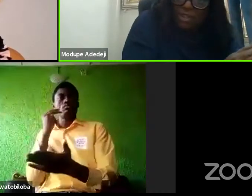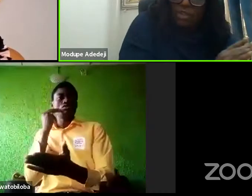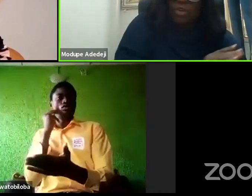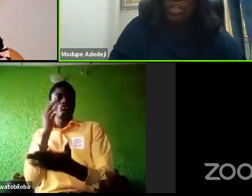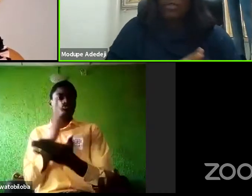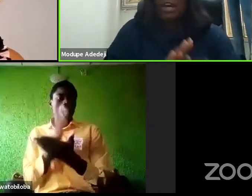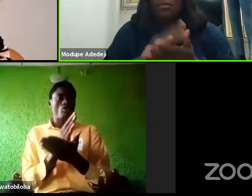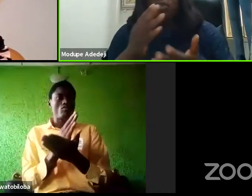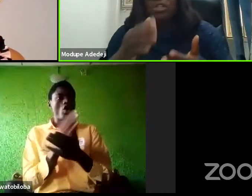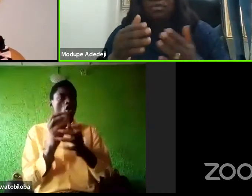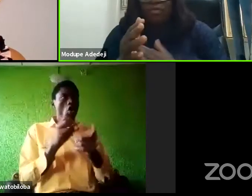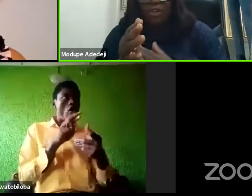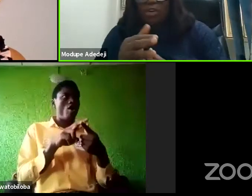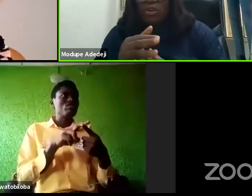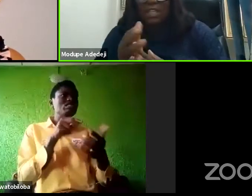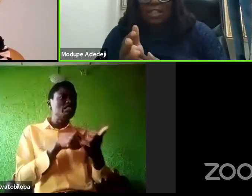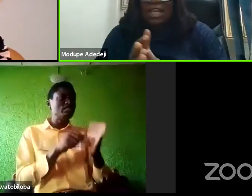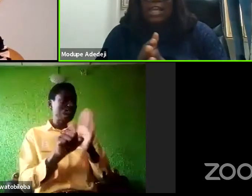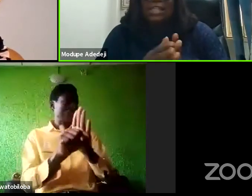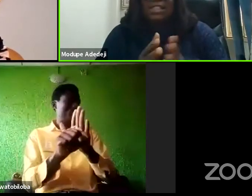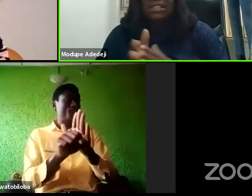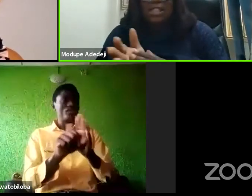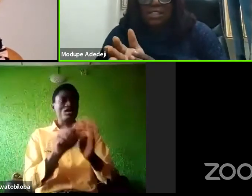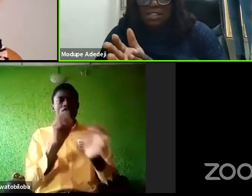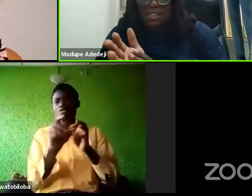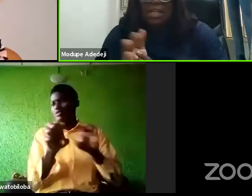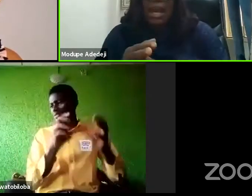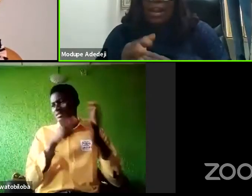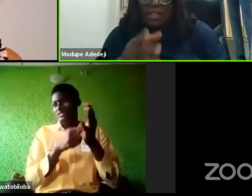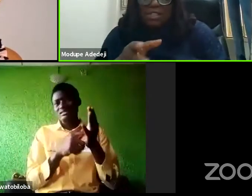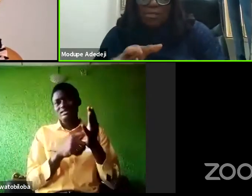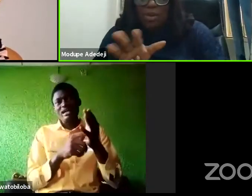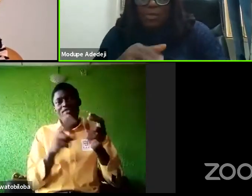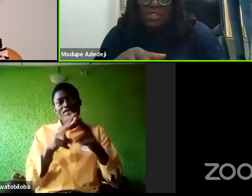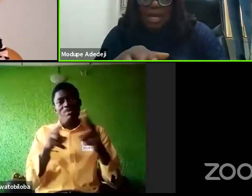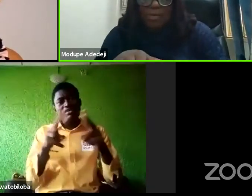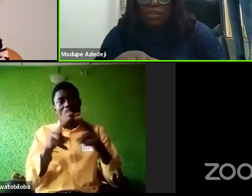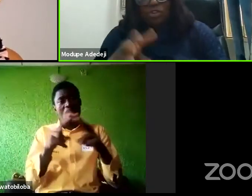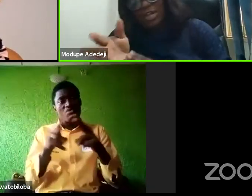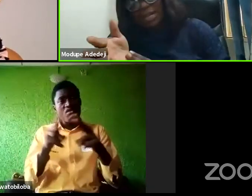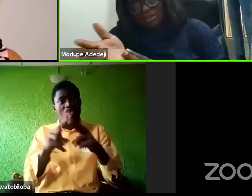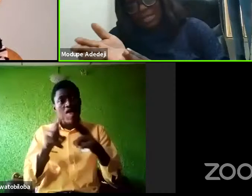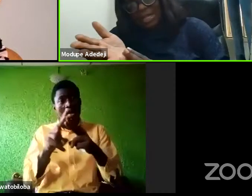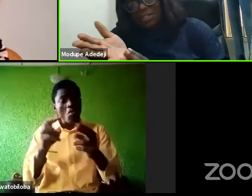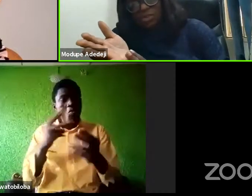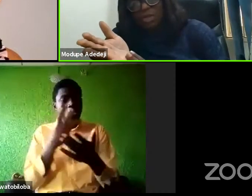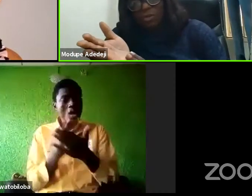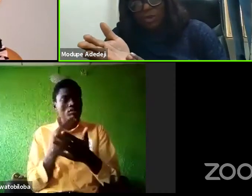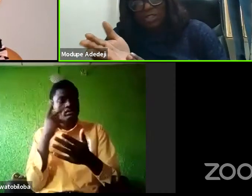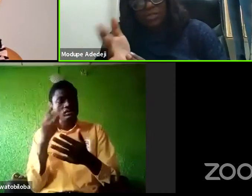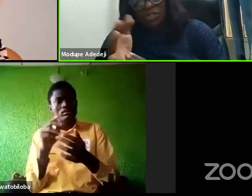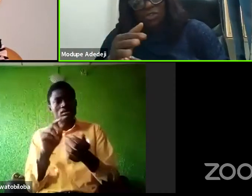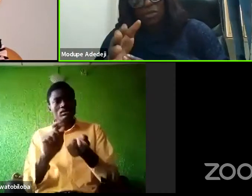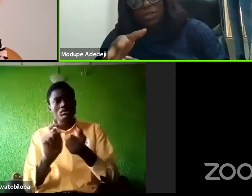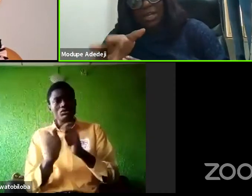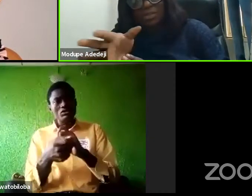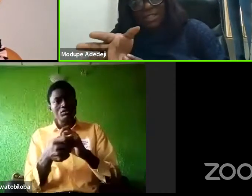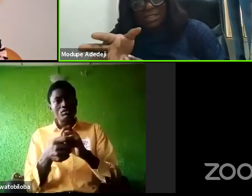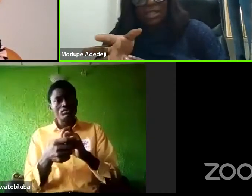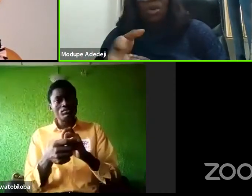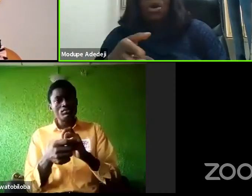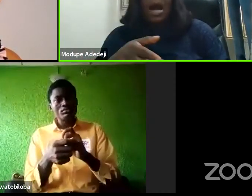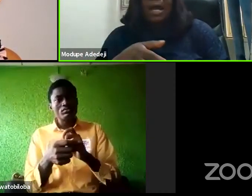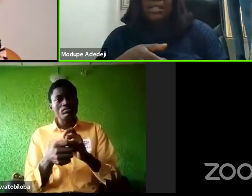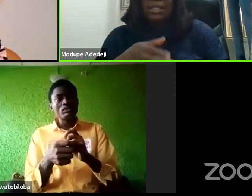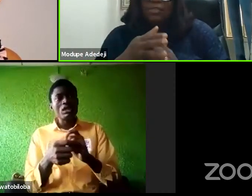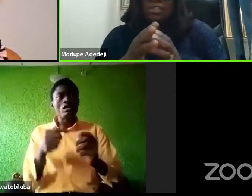symptoms. If you have been doing it constantly and you're seeing changes around the menopausal period, you can attach it to menopause if it's not something outside